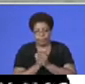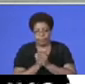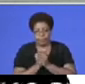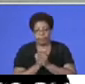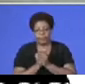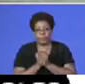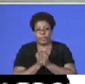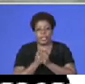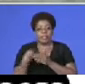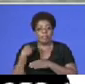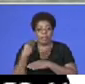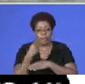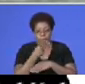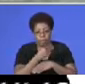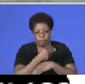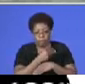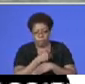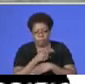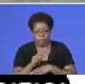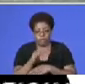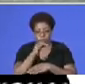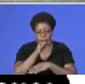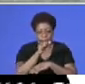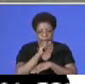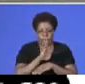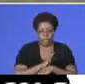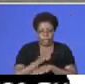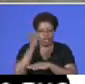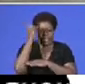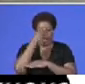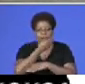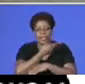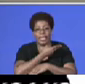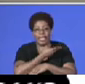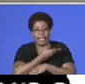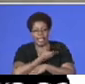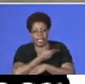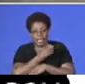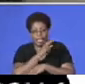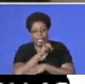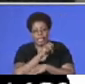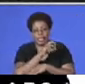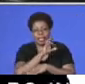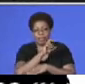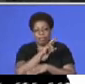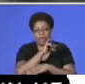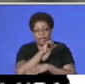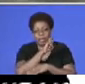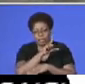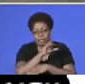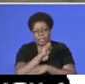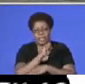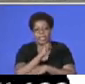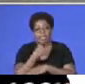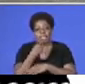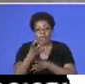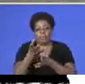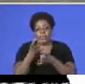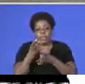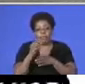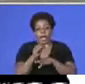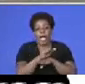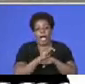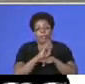Well, meantime, Member of Parliament for North Abaco, the Honorable Darren Henfield, says appeals from Abaconians to return home are mounting